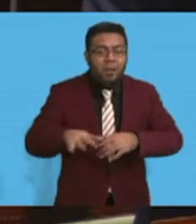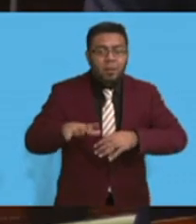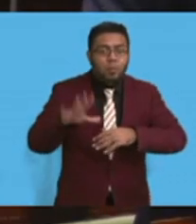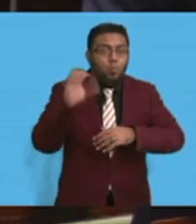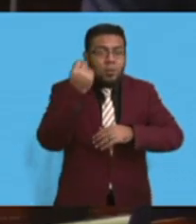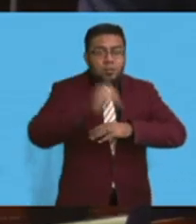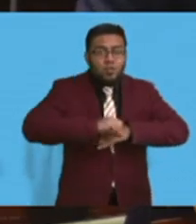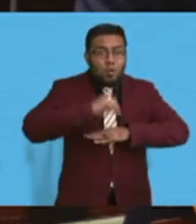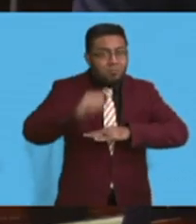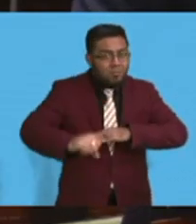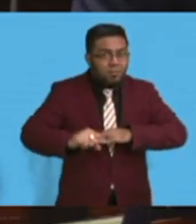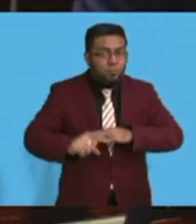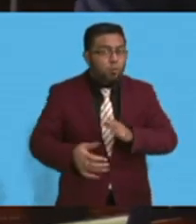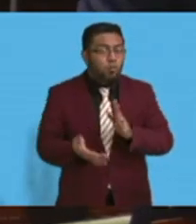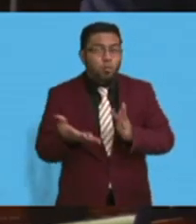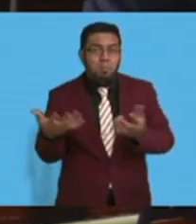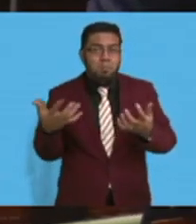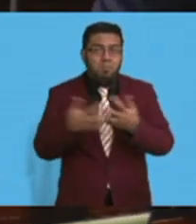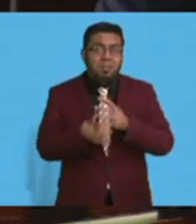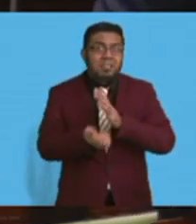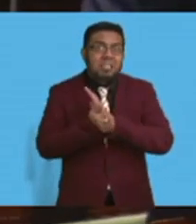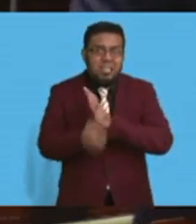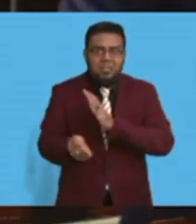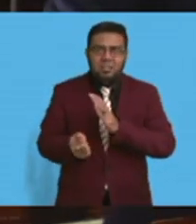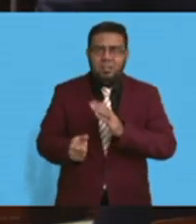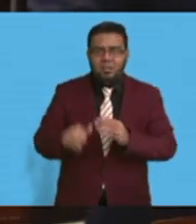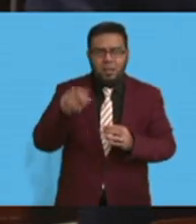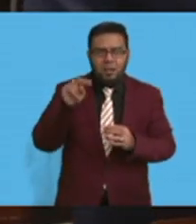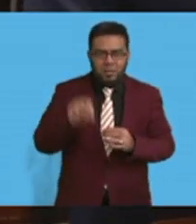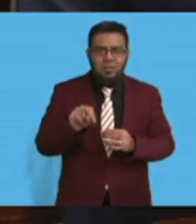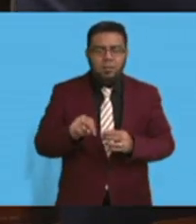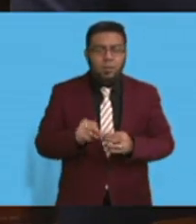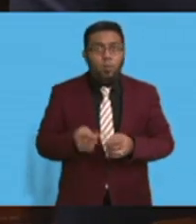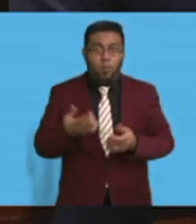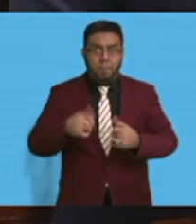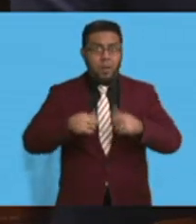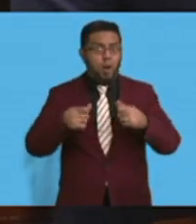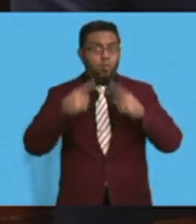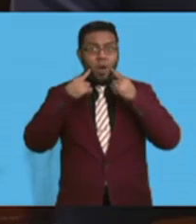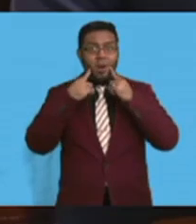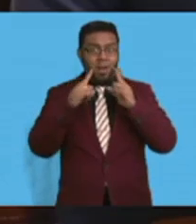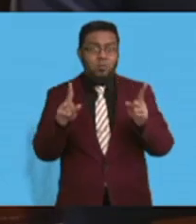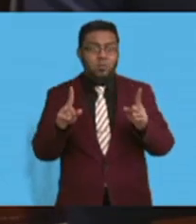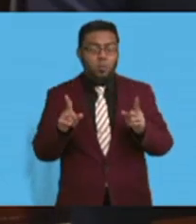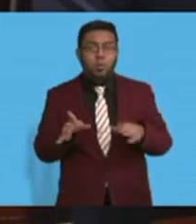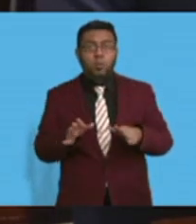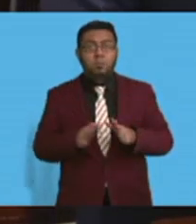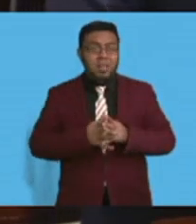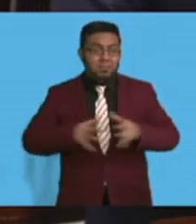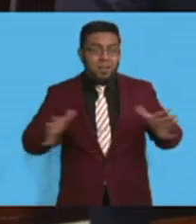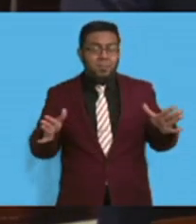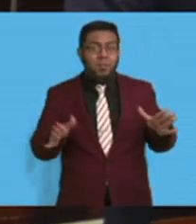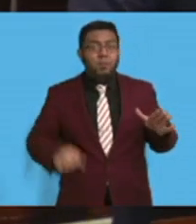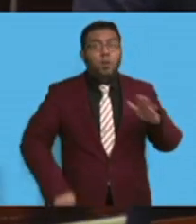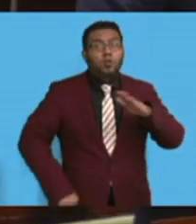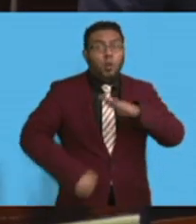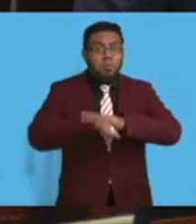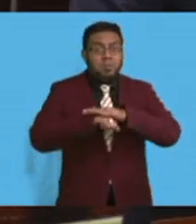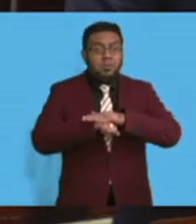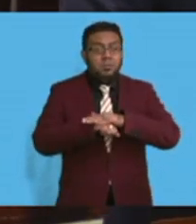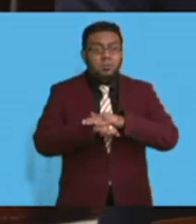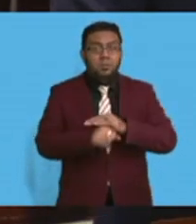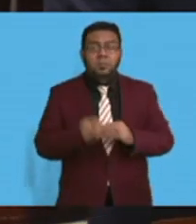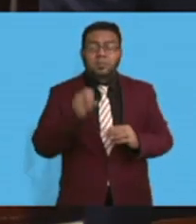have the skills that are in demand in our modern economy. This year, we are proud to announce we will be expanding the National Topper Scheme for students with